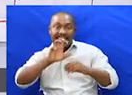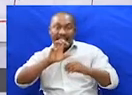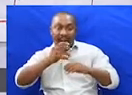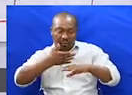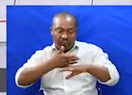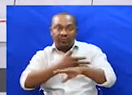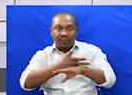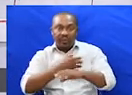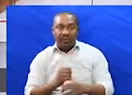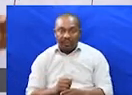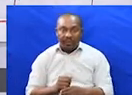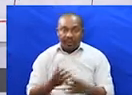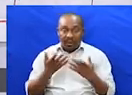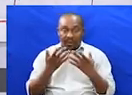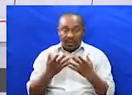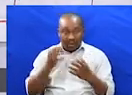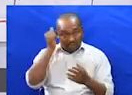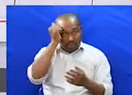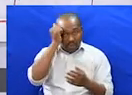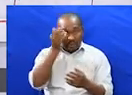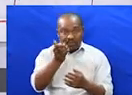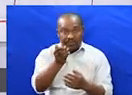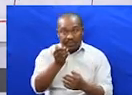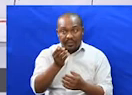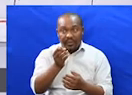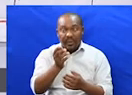between DNA and RNA.